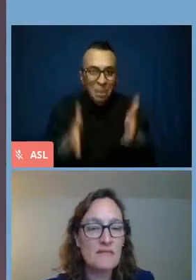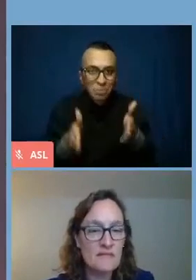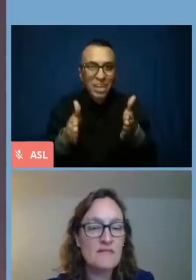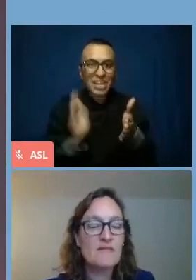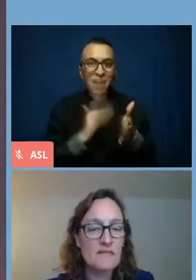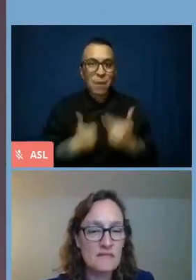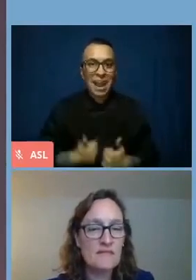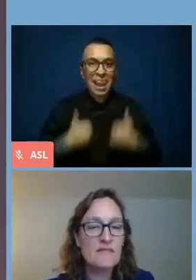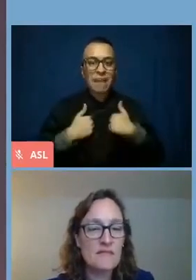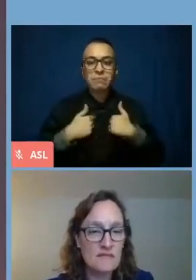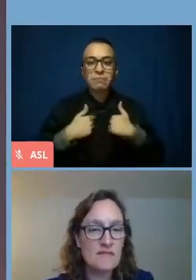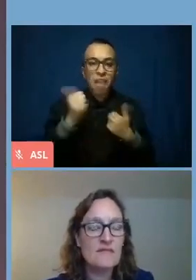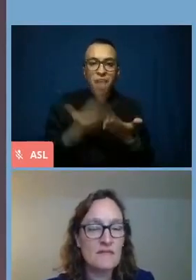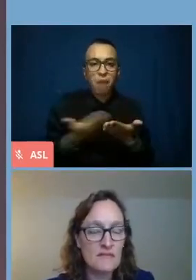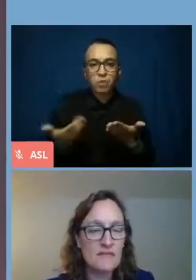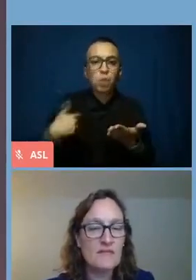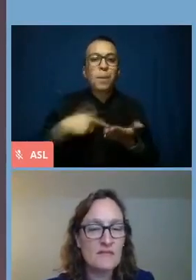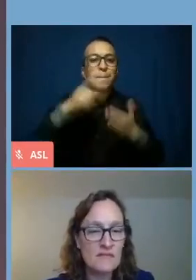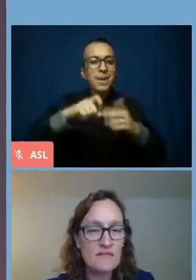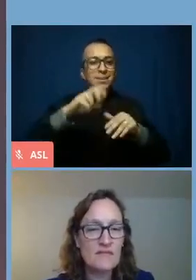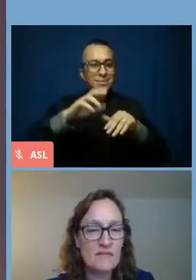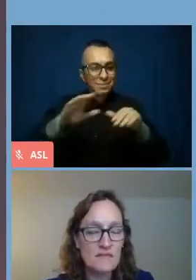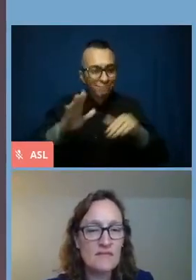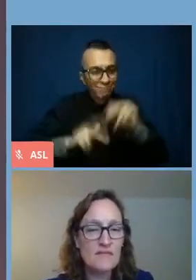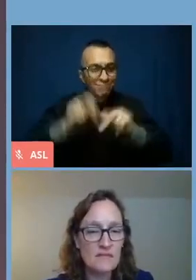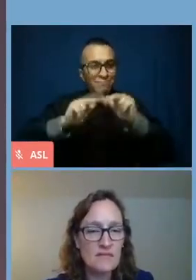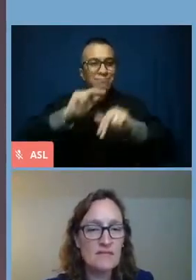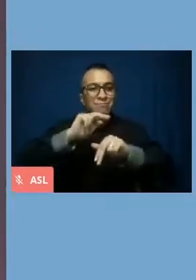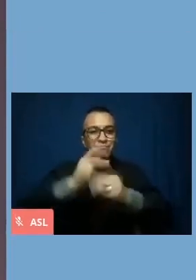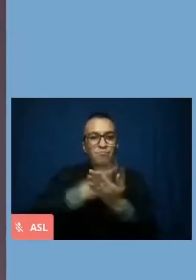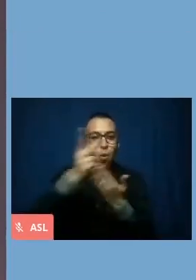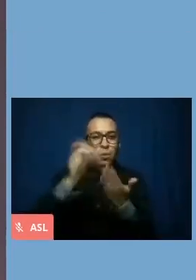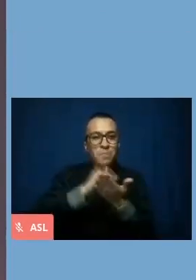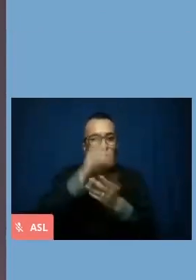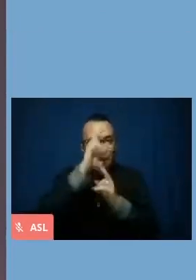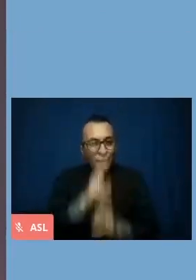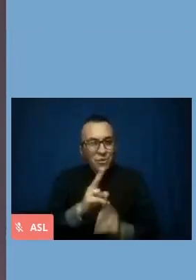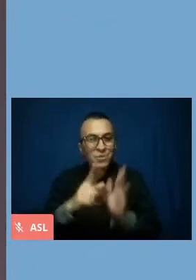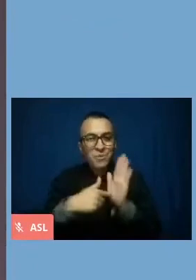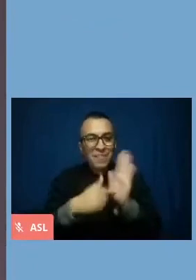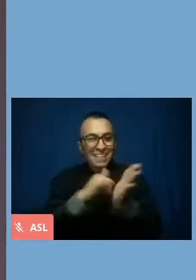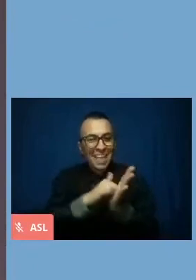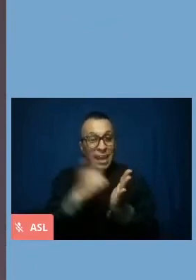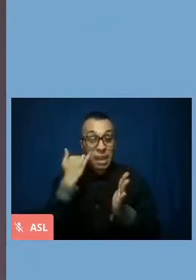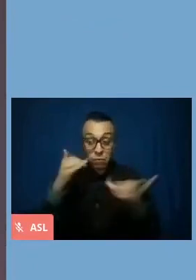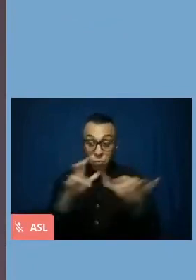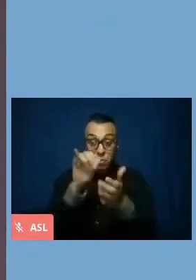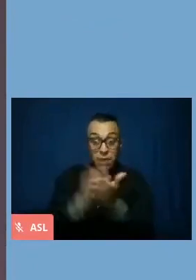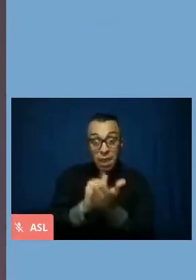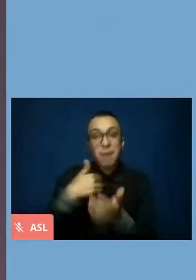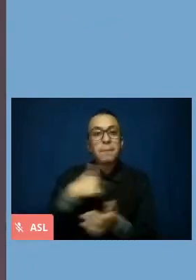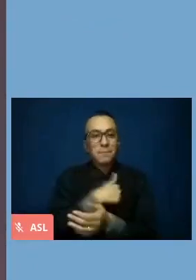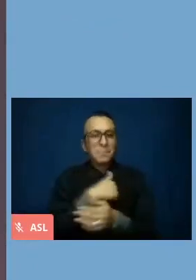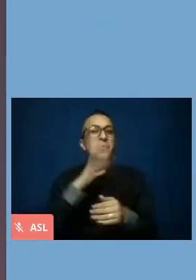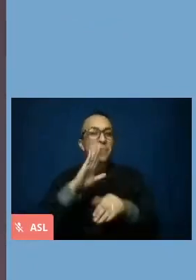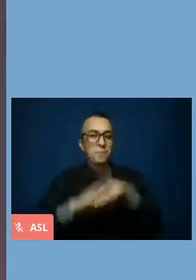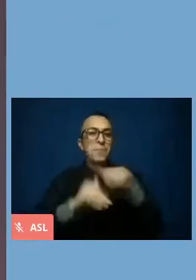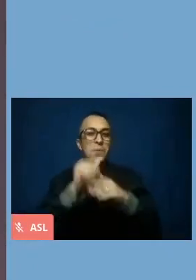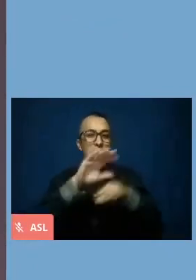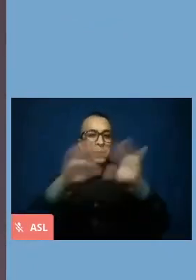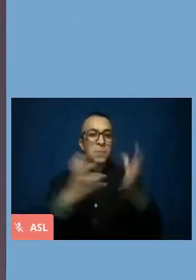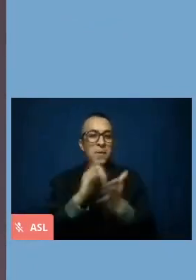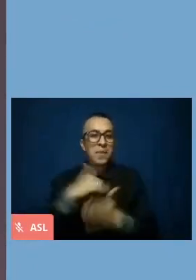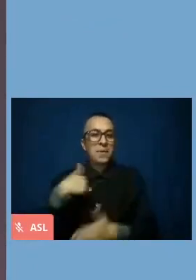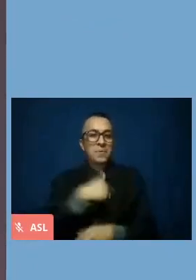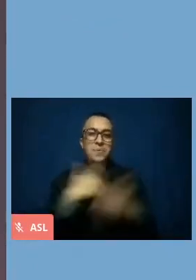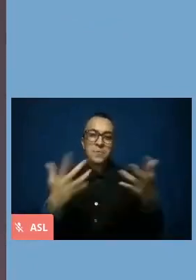build programs that honor and reflect that. If we do that, we're going to be building the world that we all want. And I think